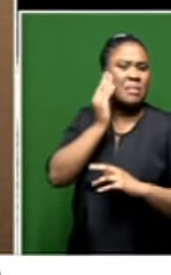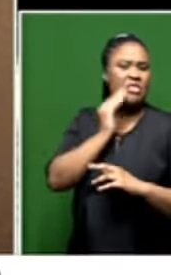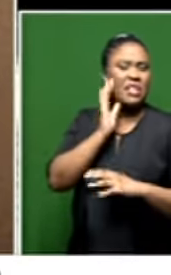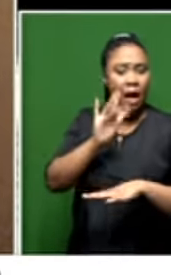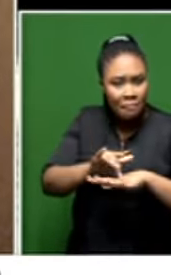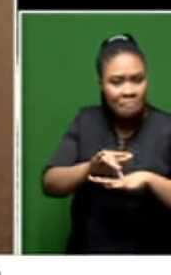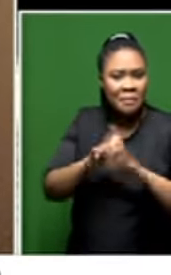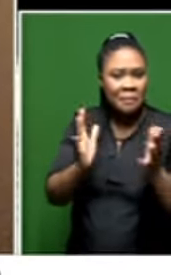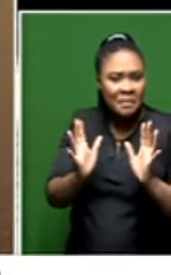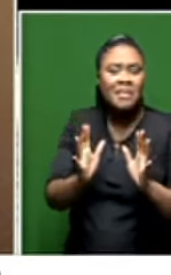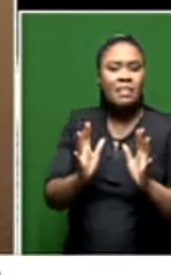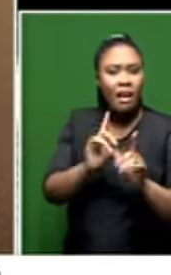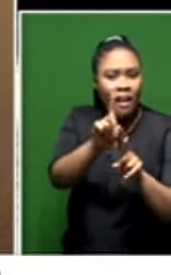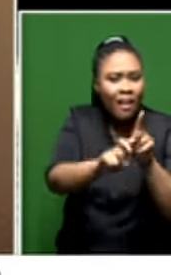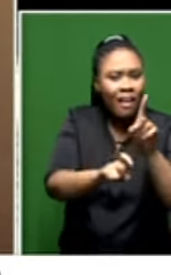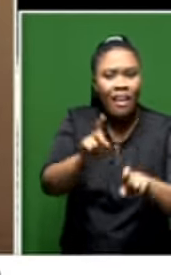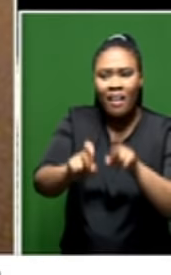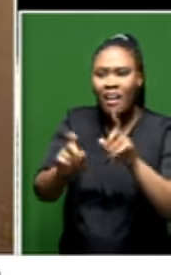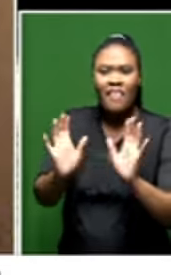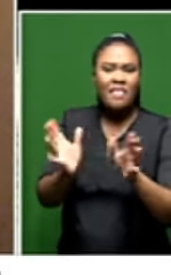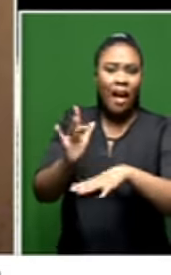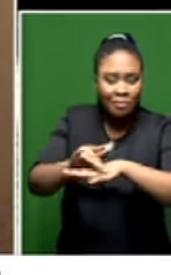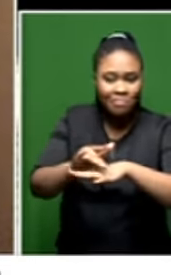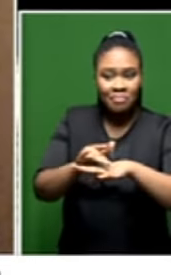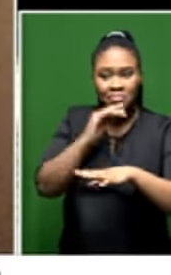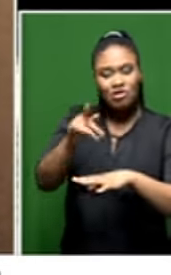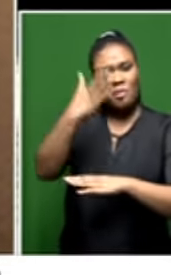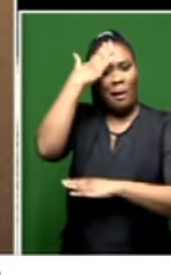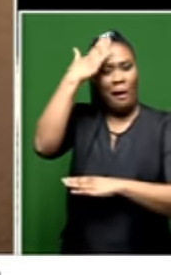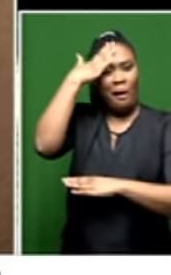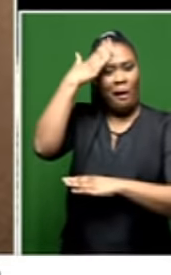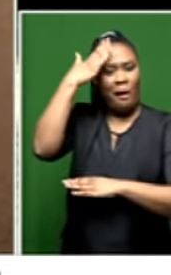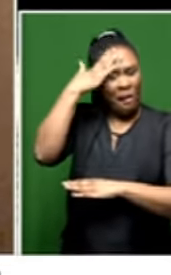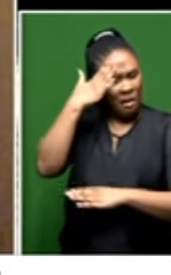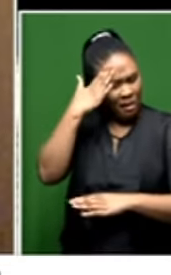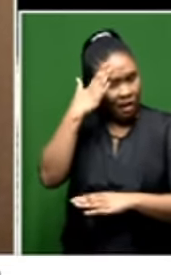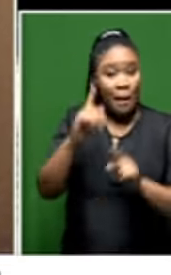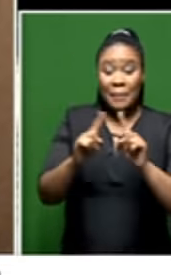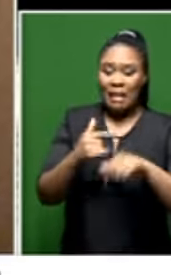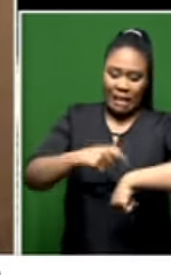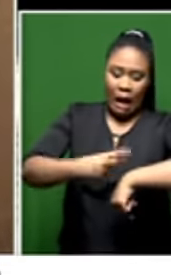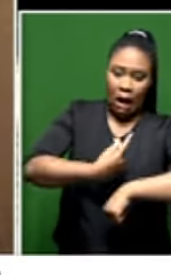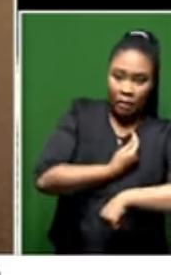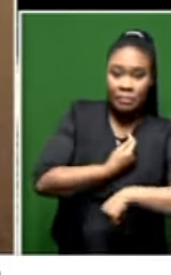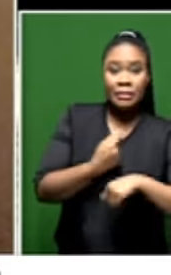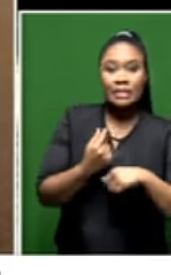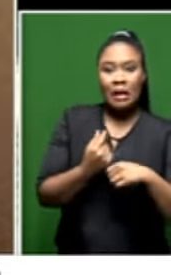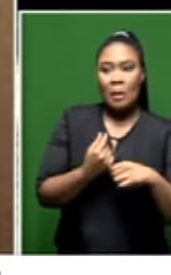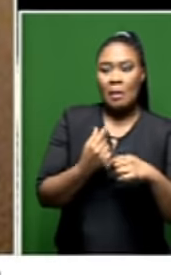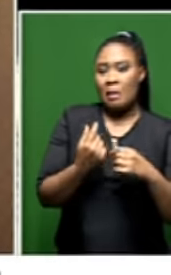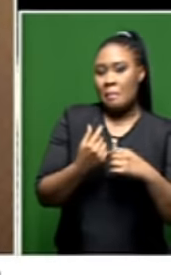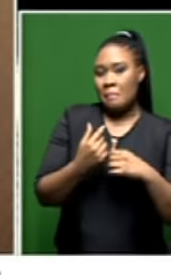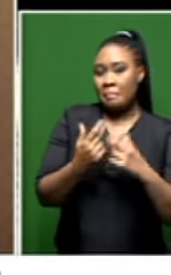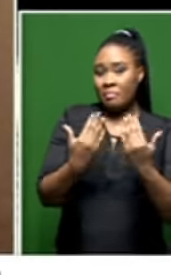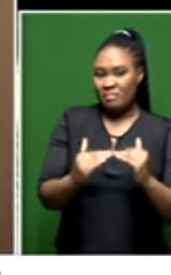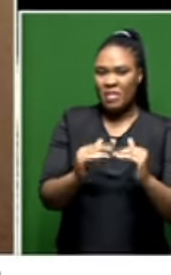the process in the past, so this is something very, very familiar to you. I'm running into time constraints, and we've still got two to speak about. So I